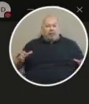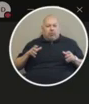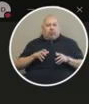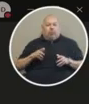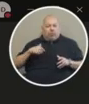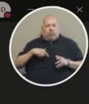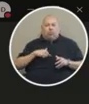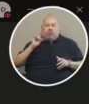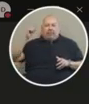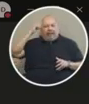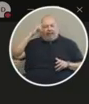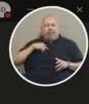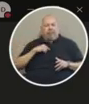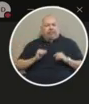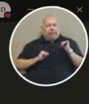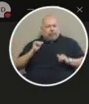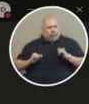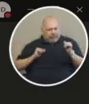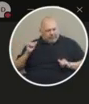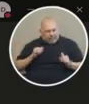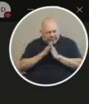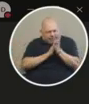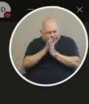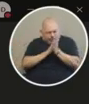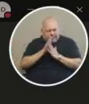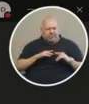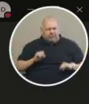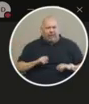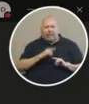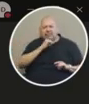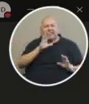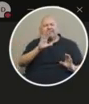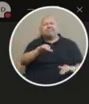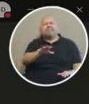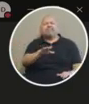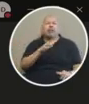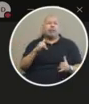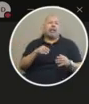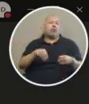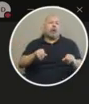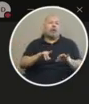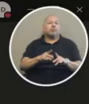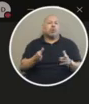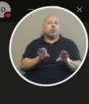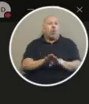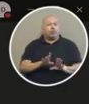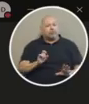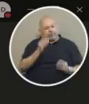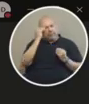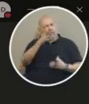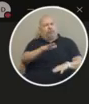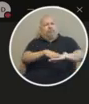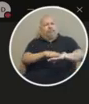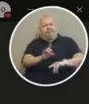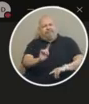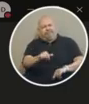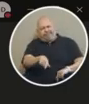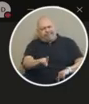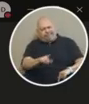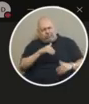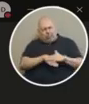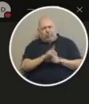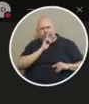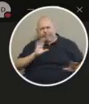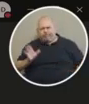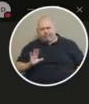aggressive and proactive as possible. So again, I don't believe it's enough just to say playgrounds are closed. We need to let people know in as many